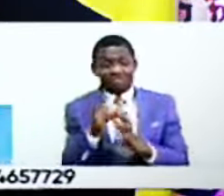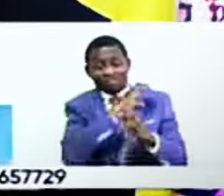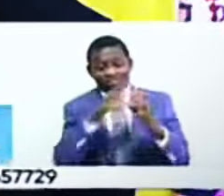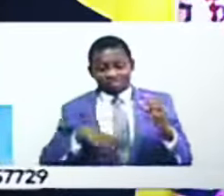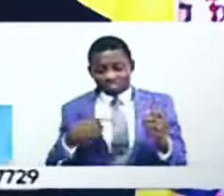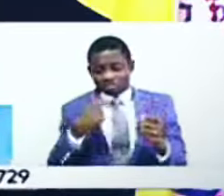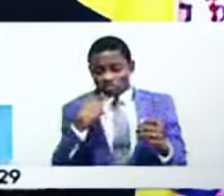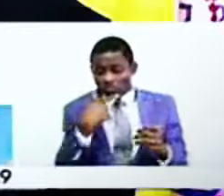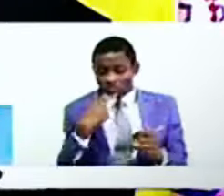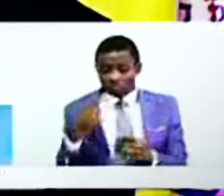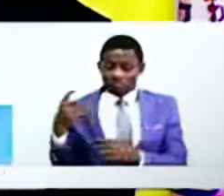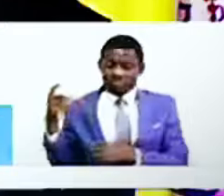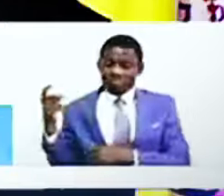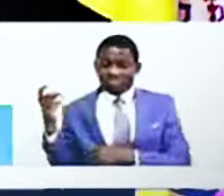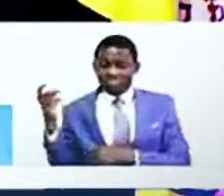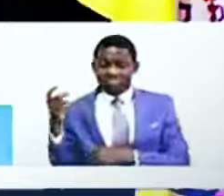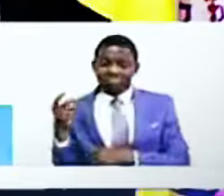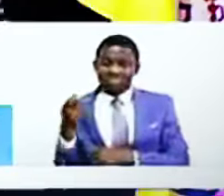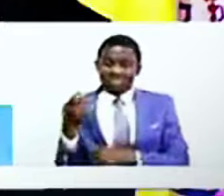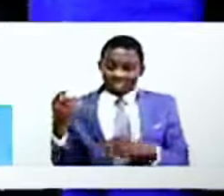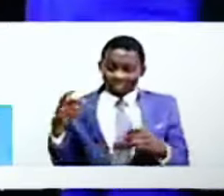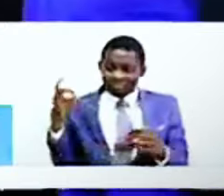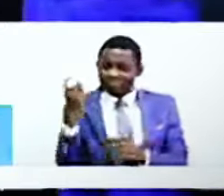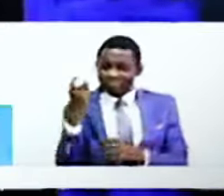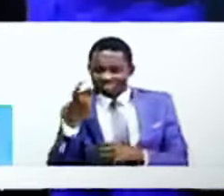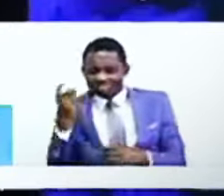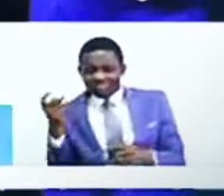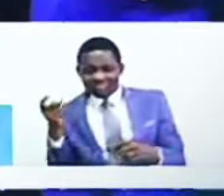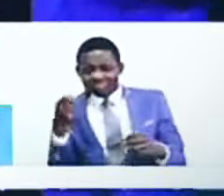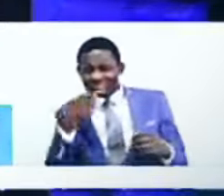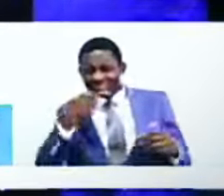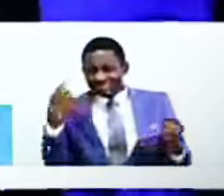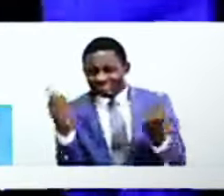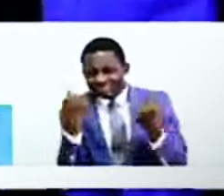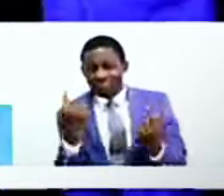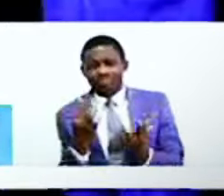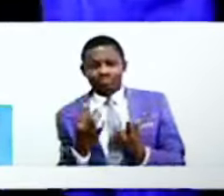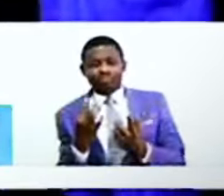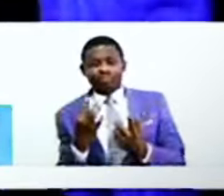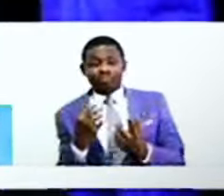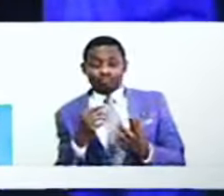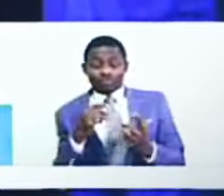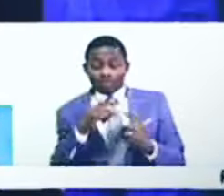adulterers. They have crucified the passion and the desire of the flesh.